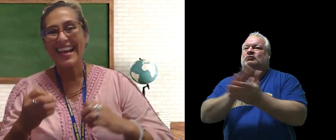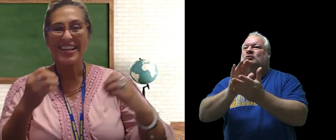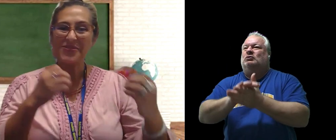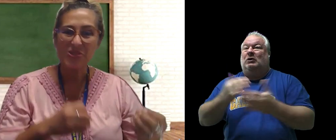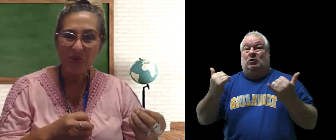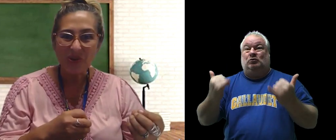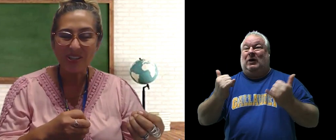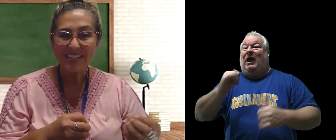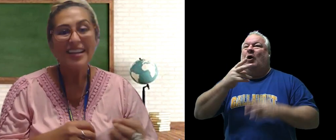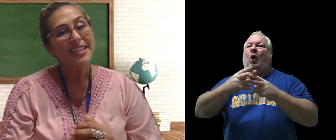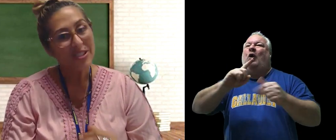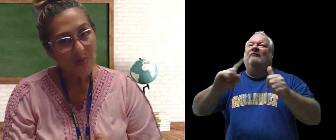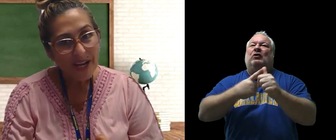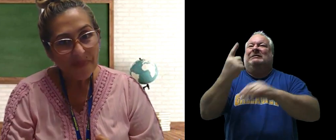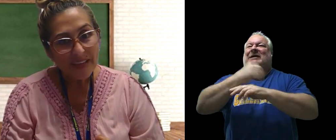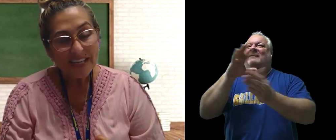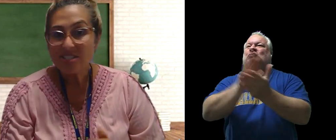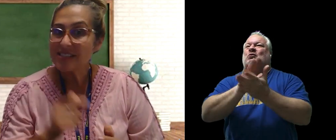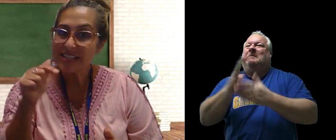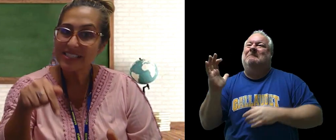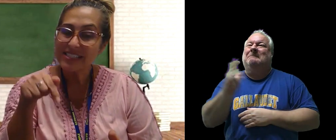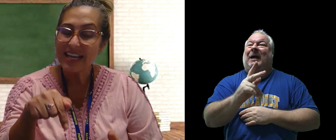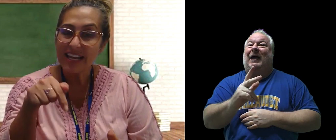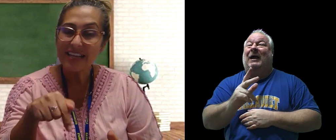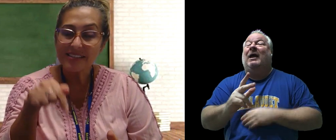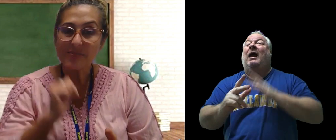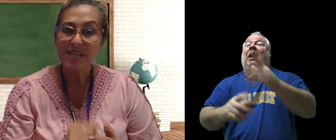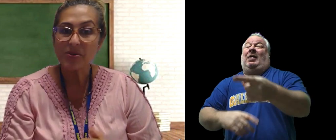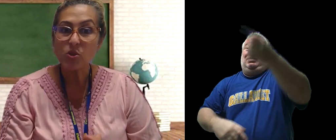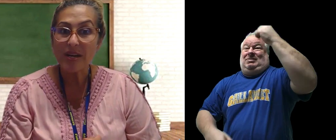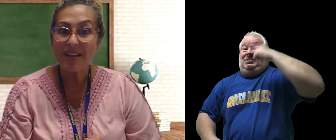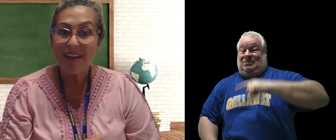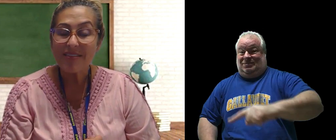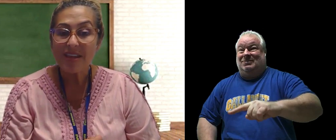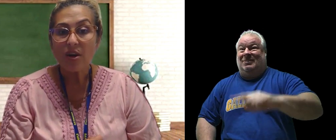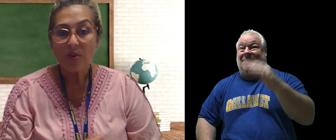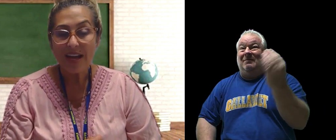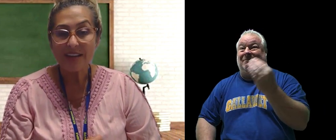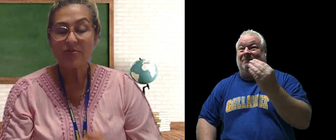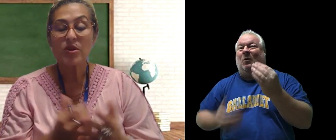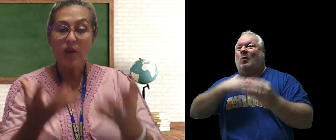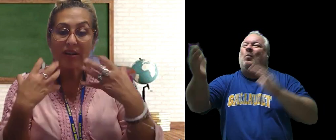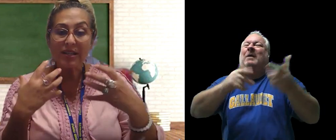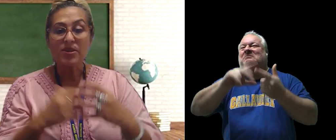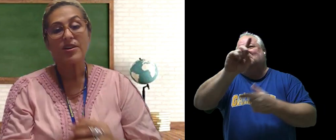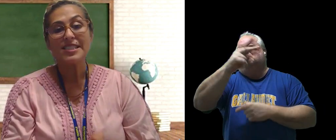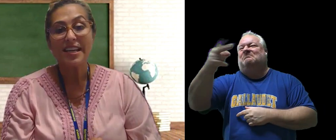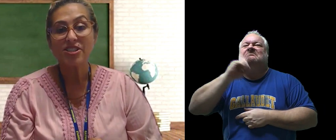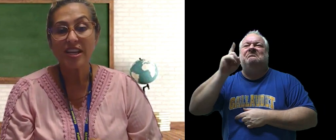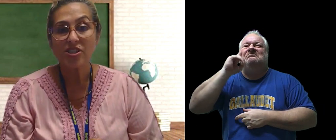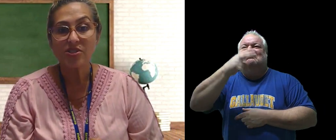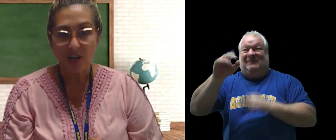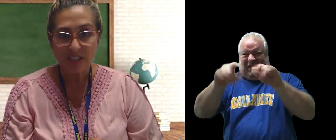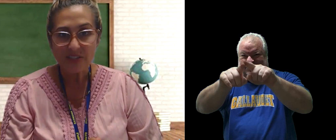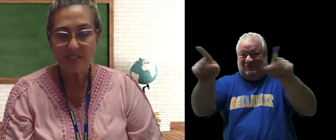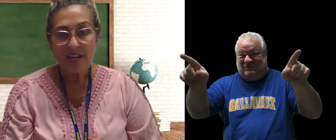first day of school. That's right. Just like today, September 28th, we welcomed our